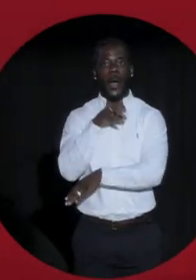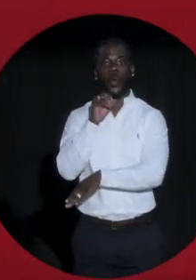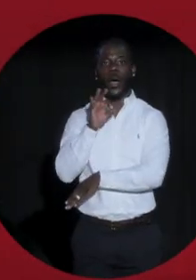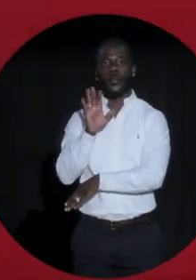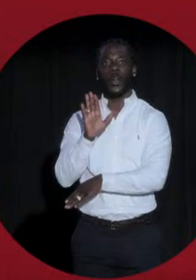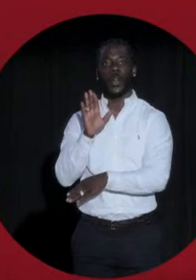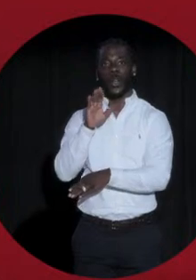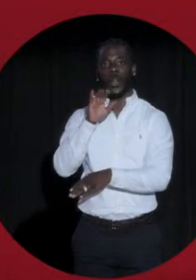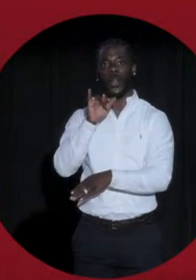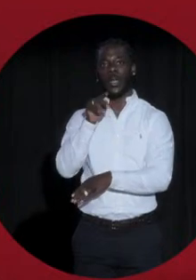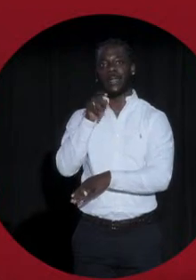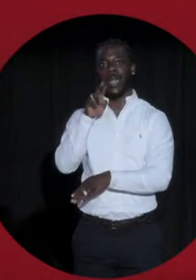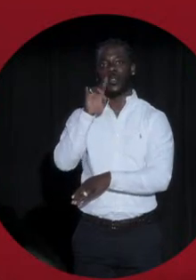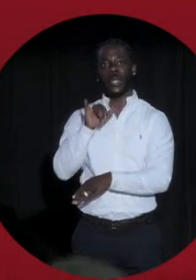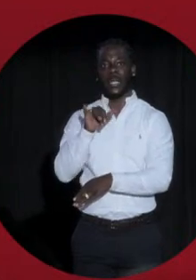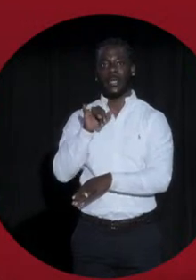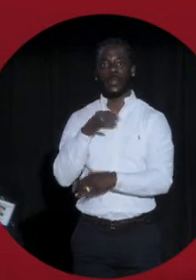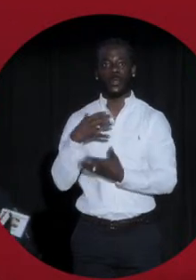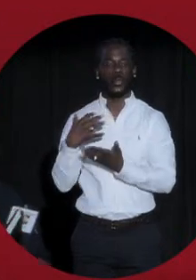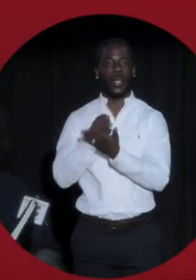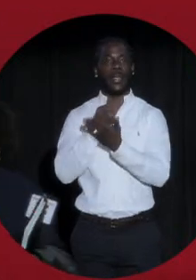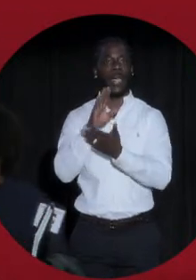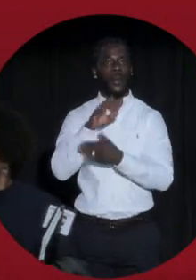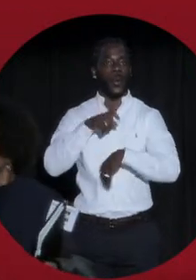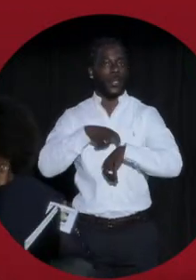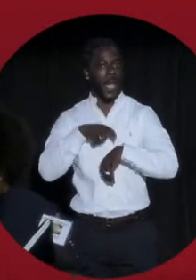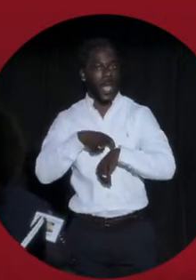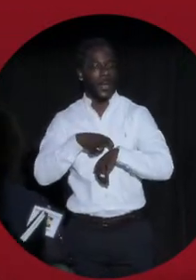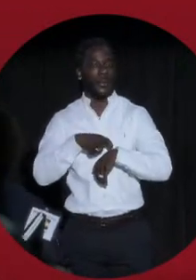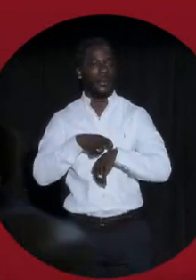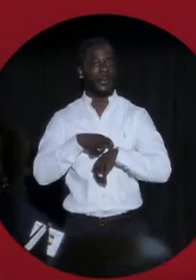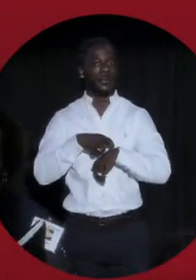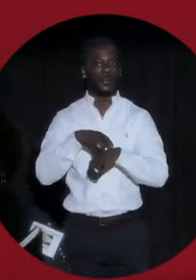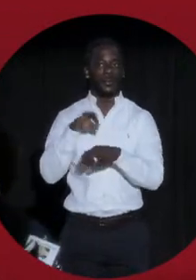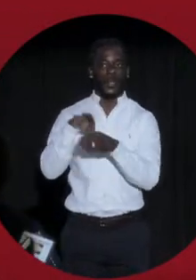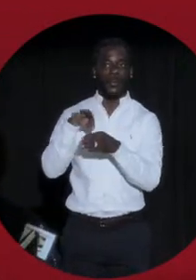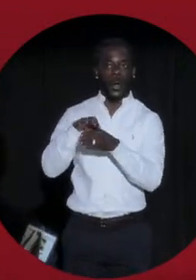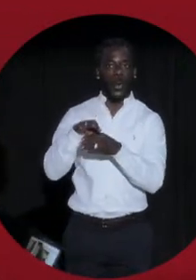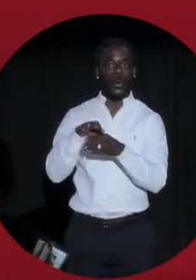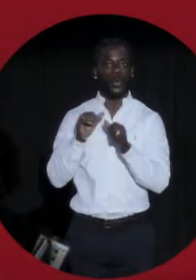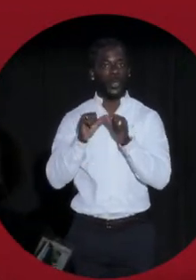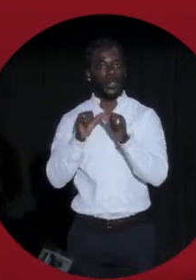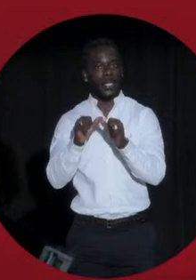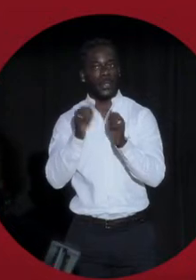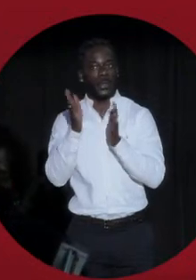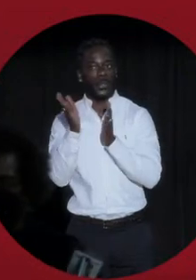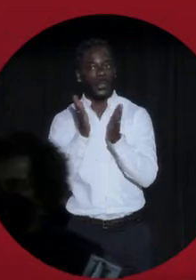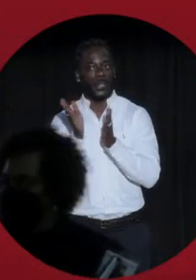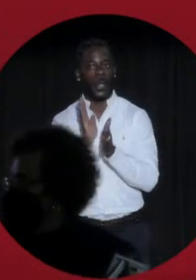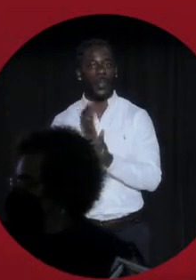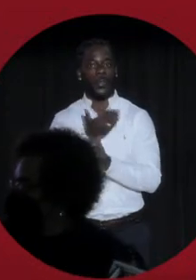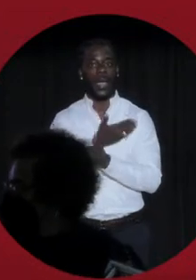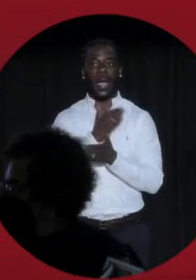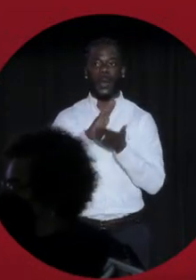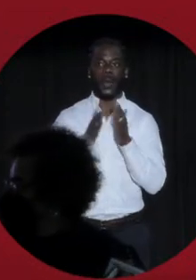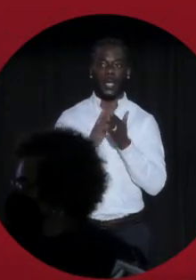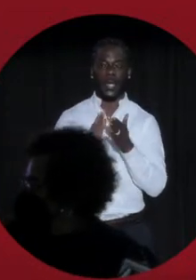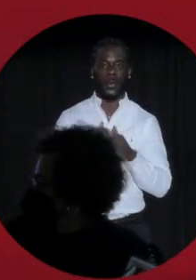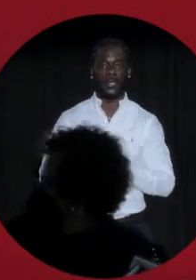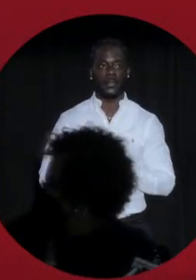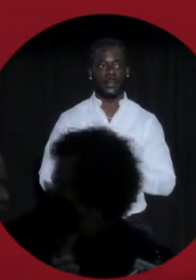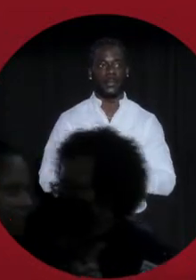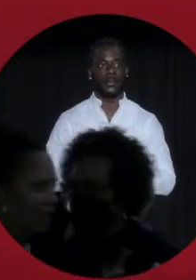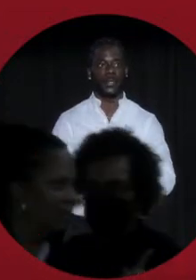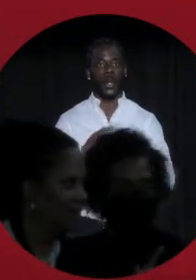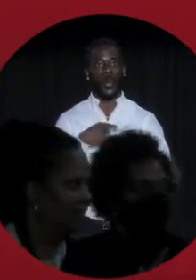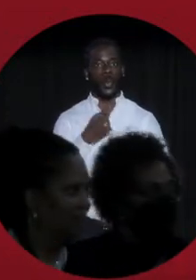her integrity to reclaim her time through the vote to continue to serve our county. So we